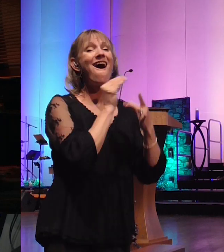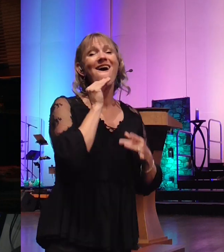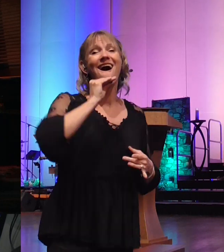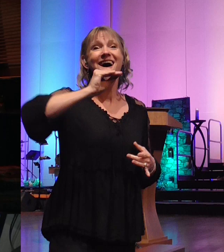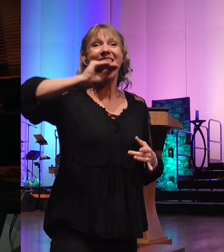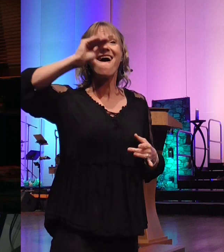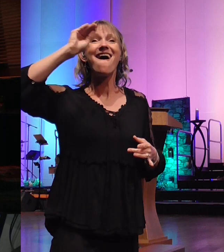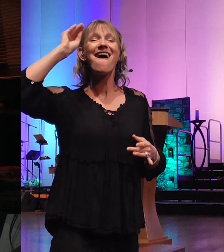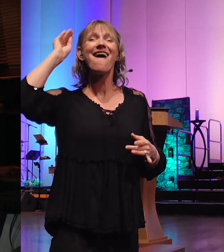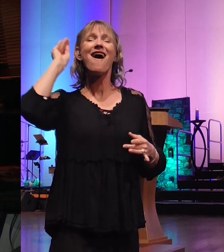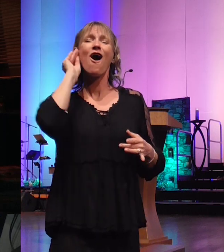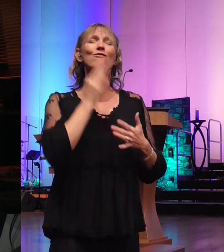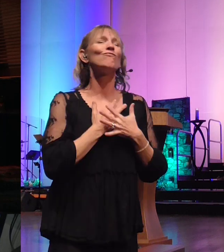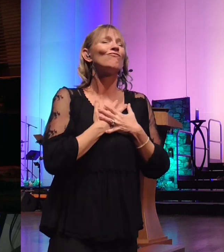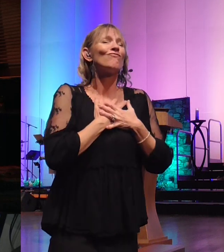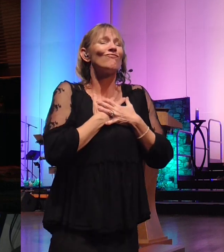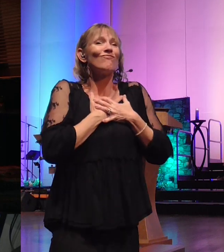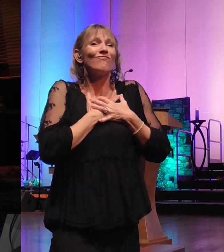to a place